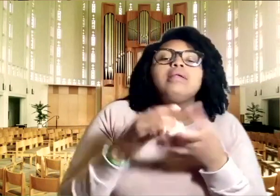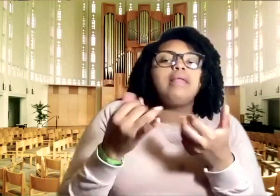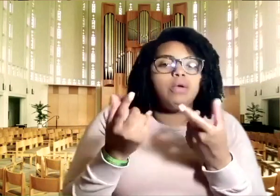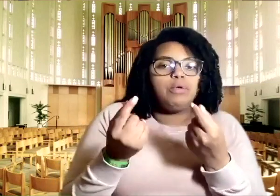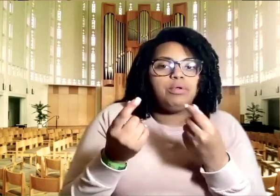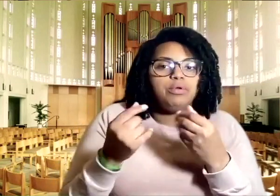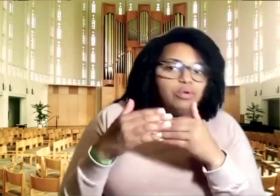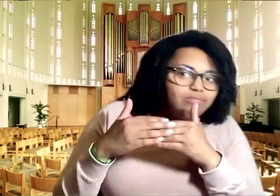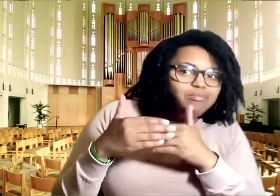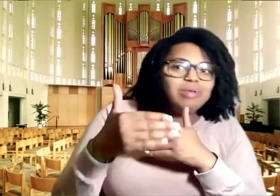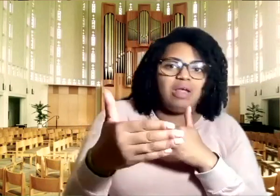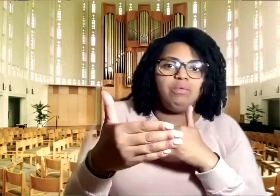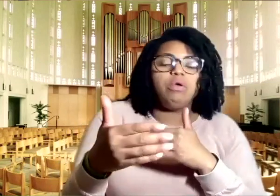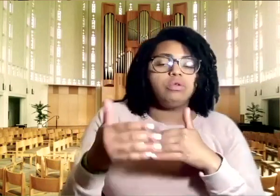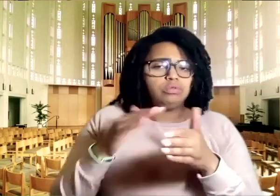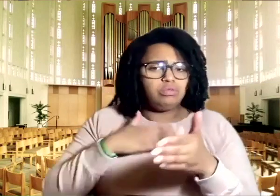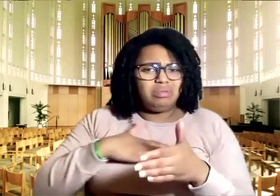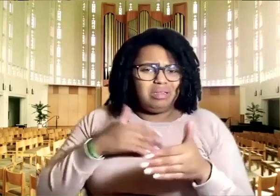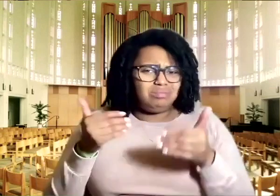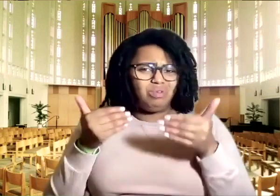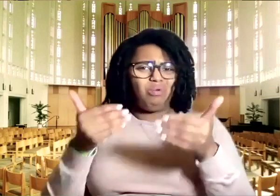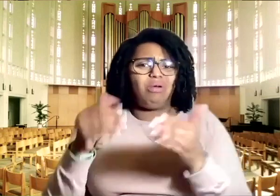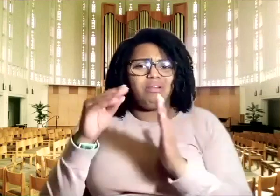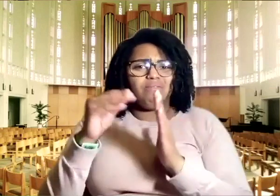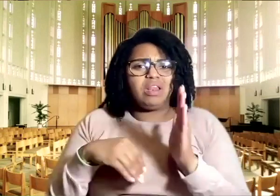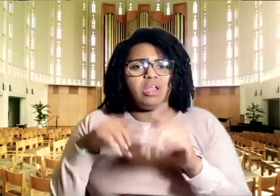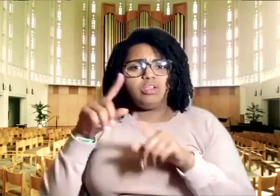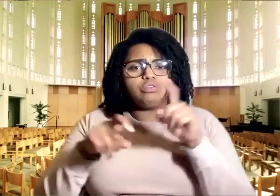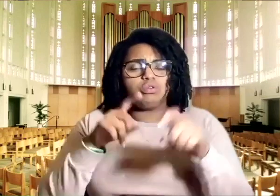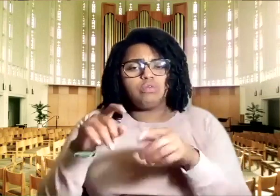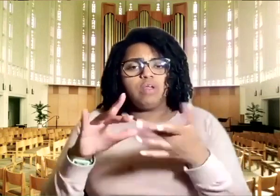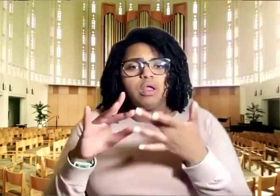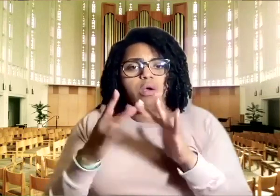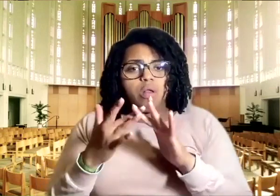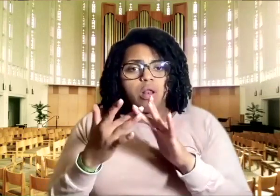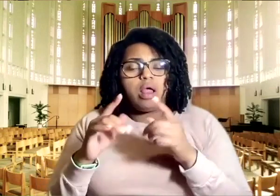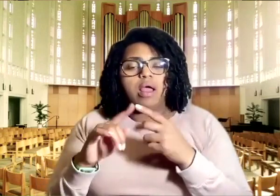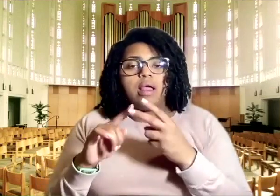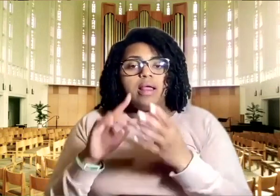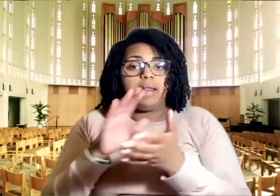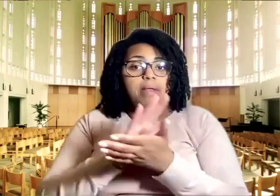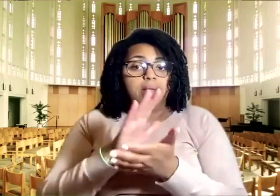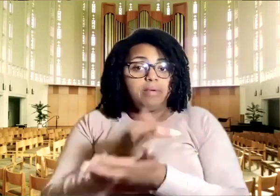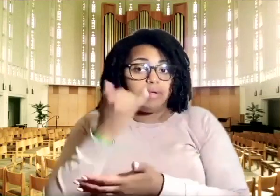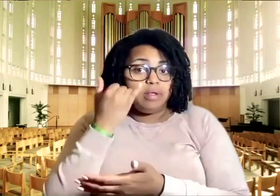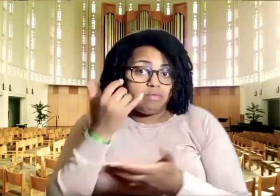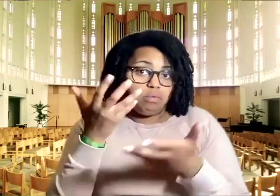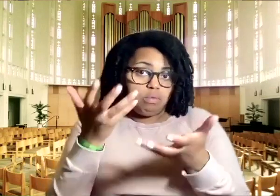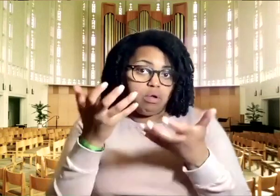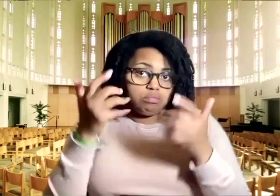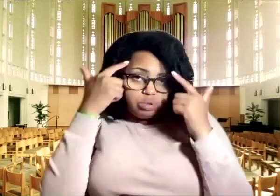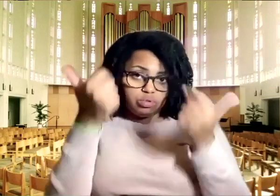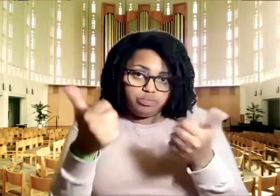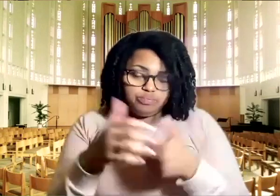ahead and, you know, fill out the survey here on paper if you want, or online.